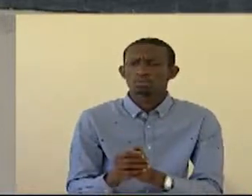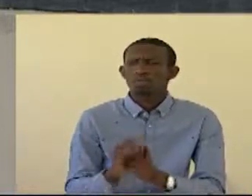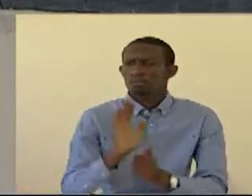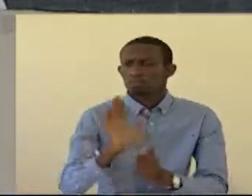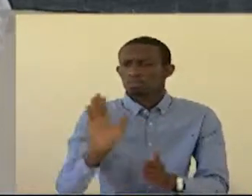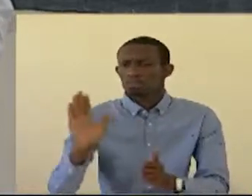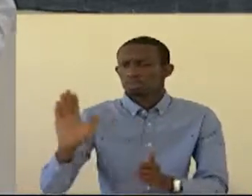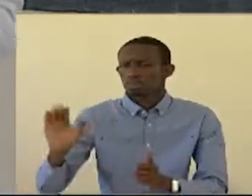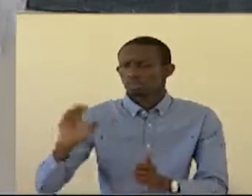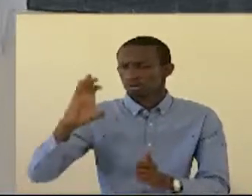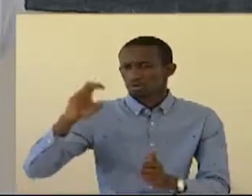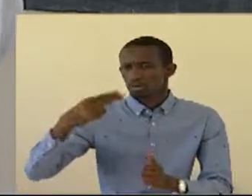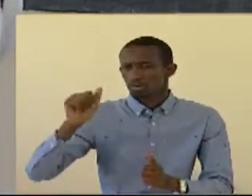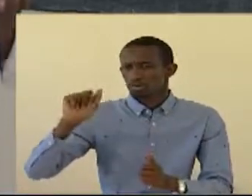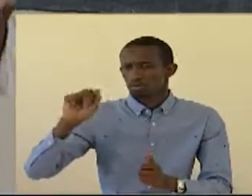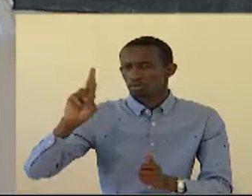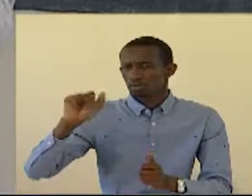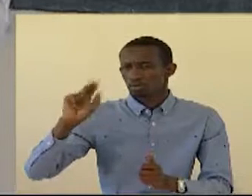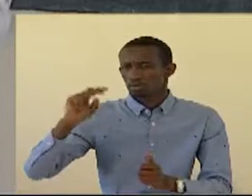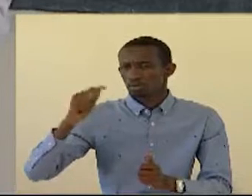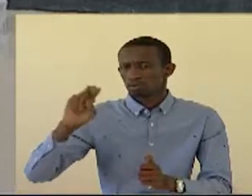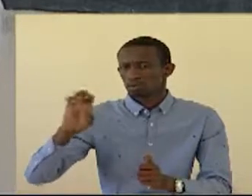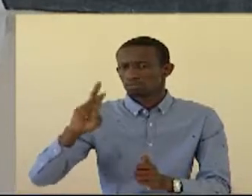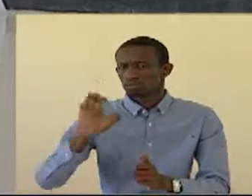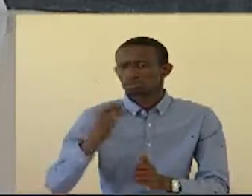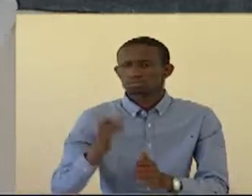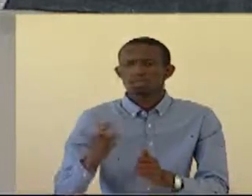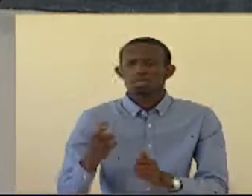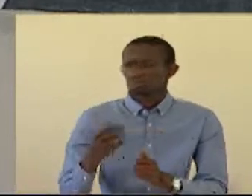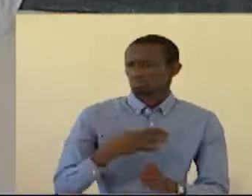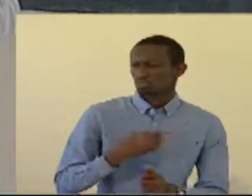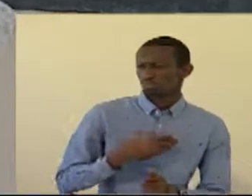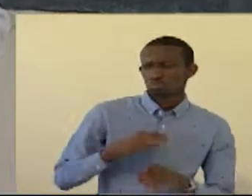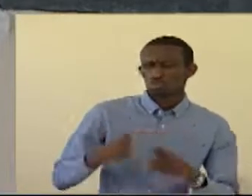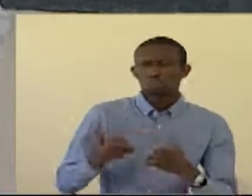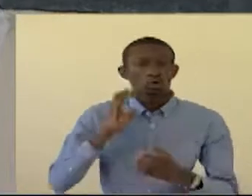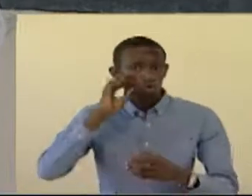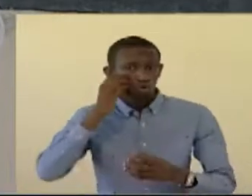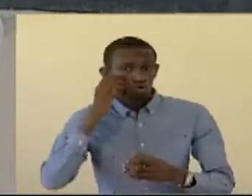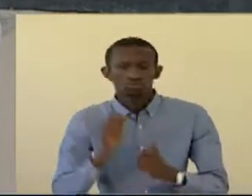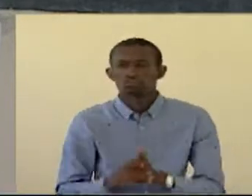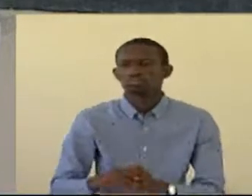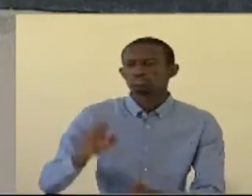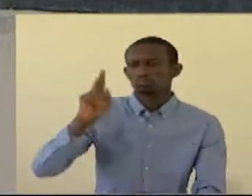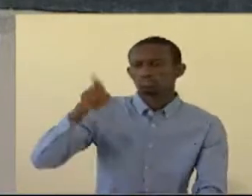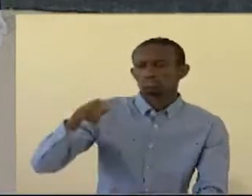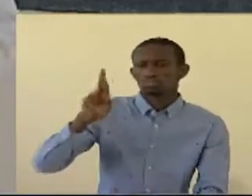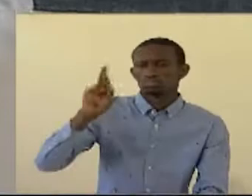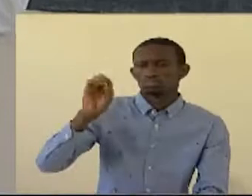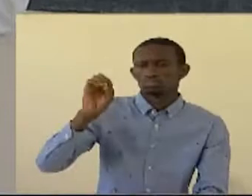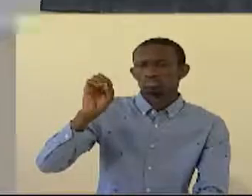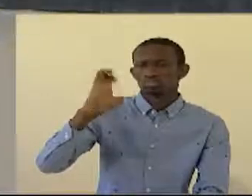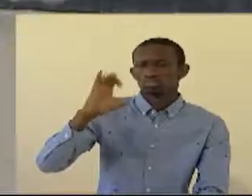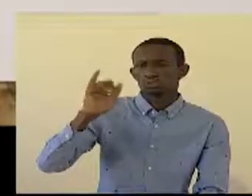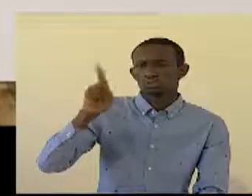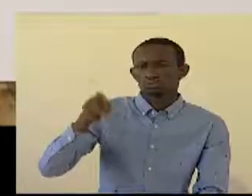characteristic precipitates, yellow or orange precipitates, when you have a carbonyl compound used. But